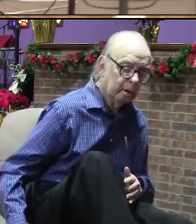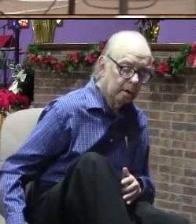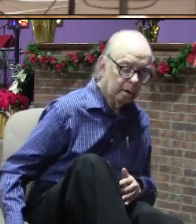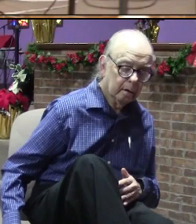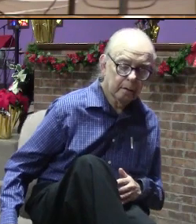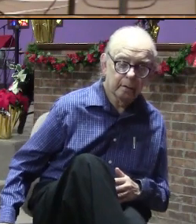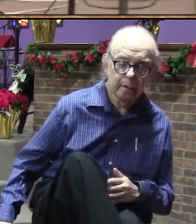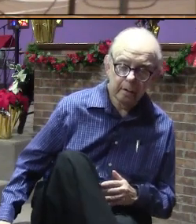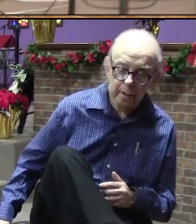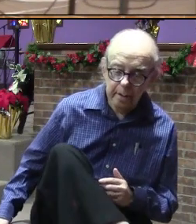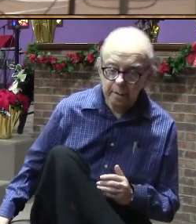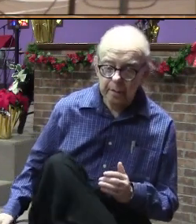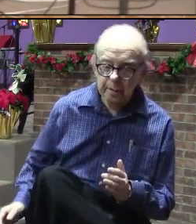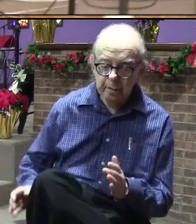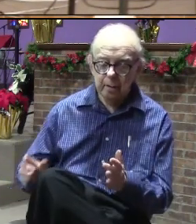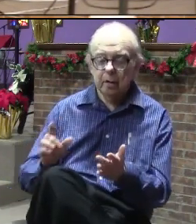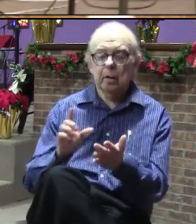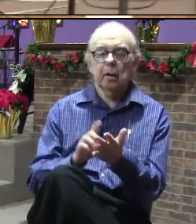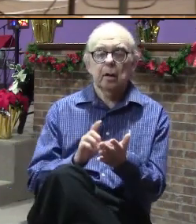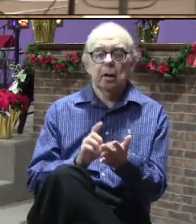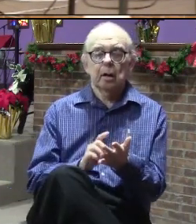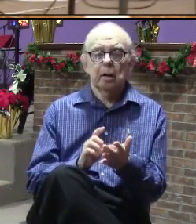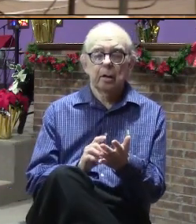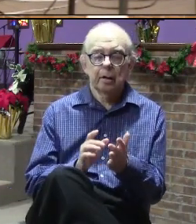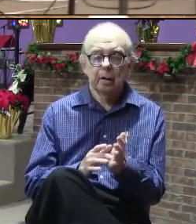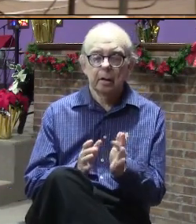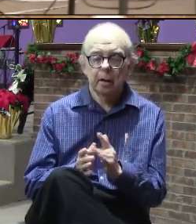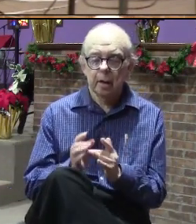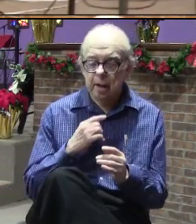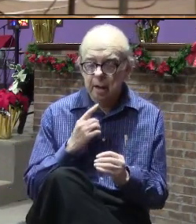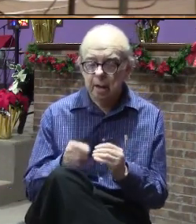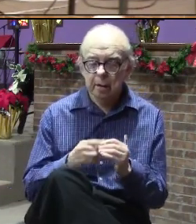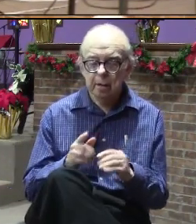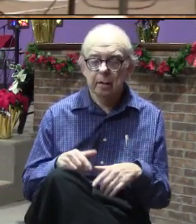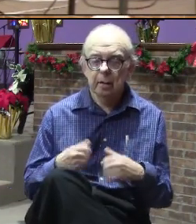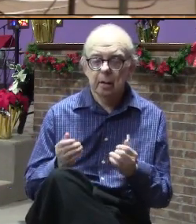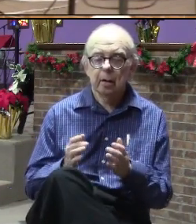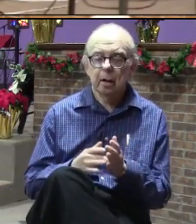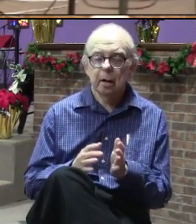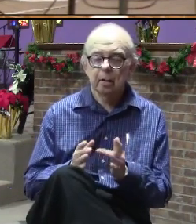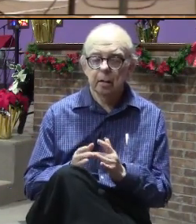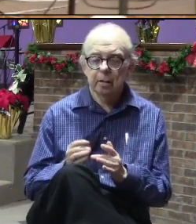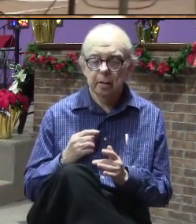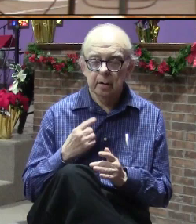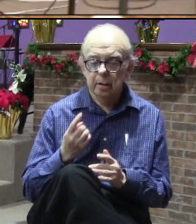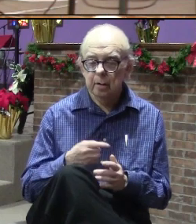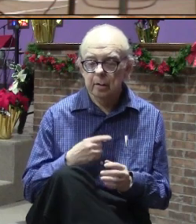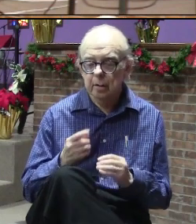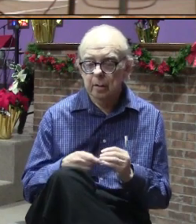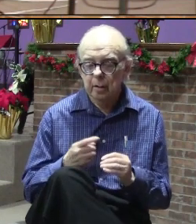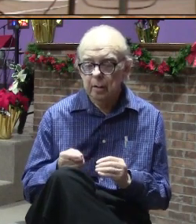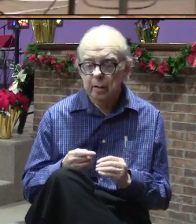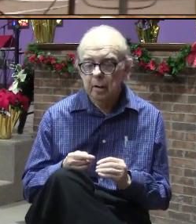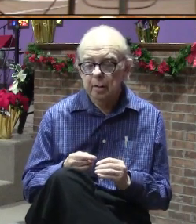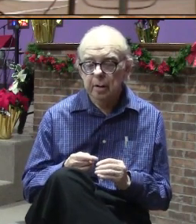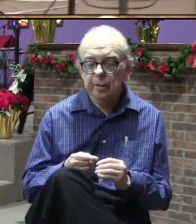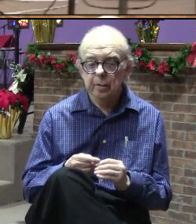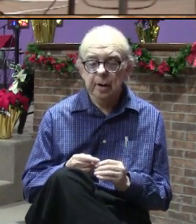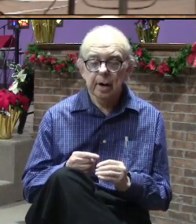book of Luke, where it begins to start telling about the life of Jesus, it tells about another